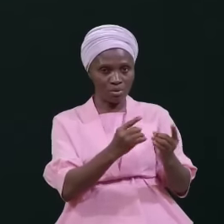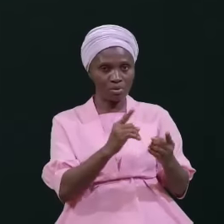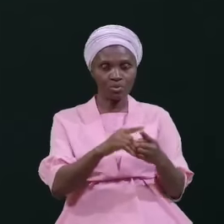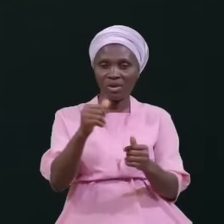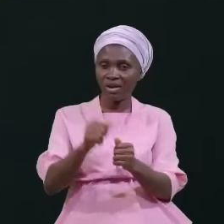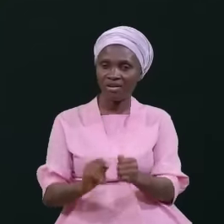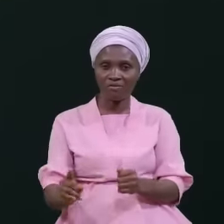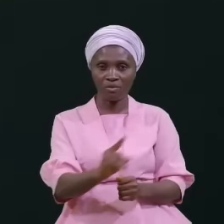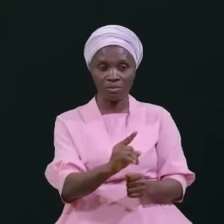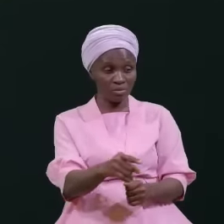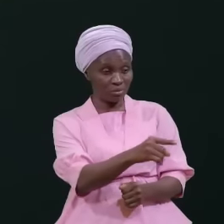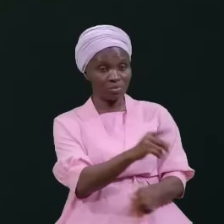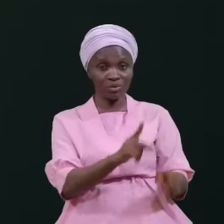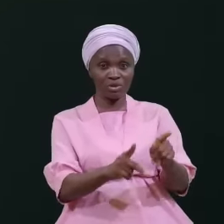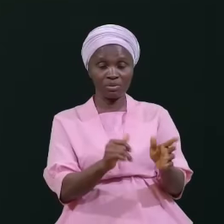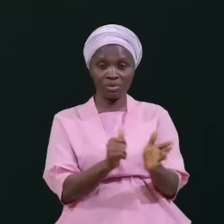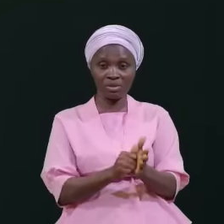were